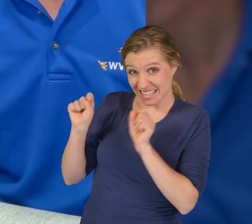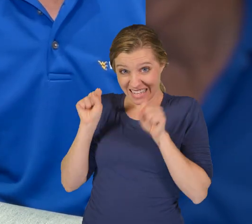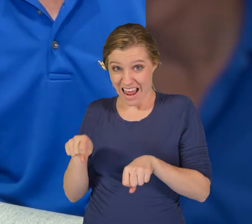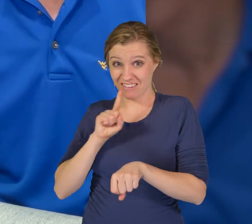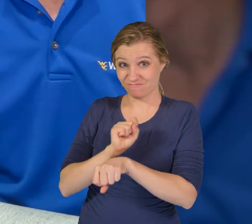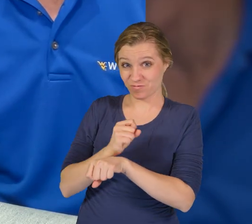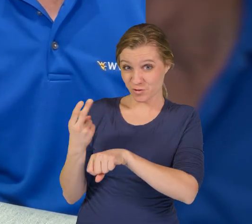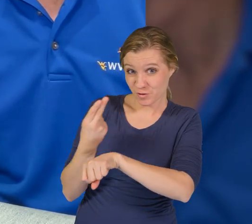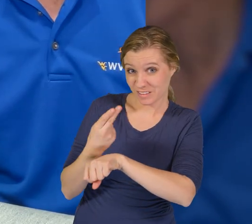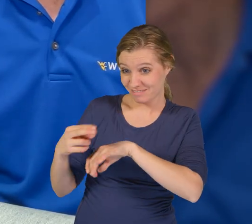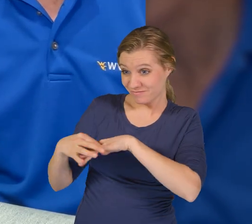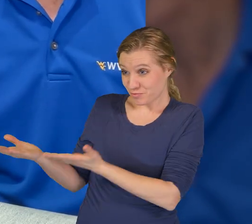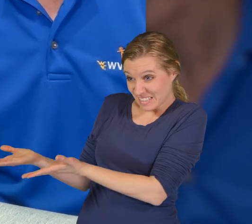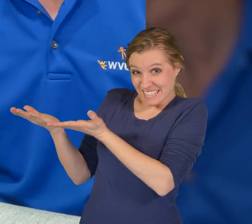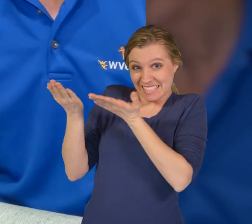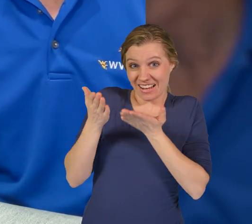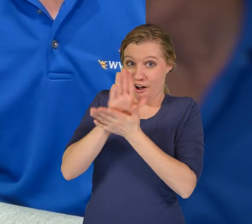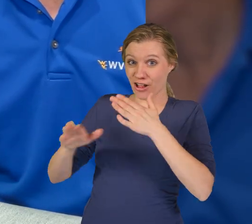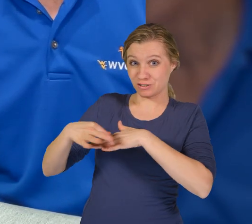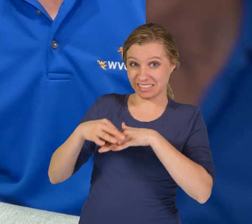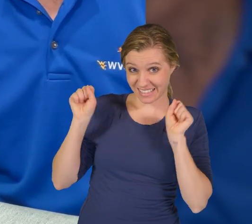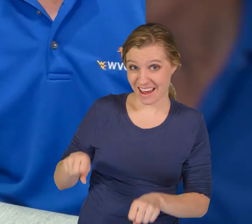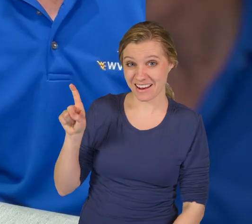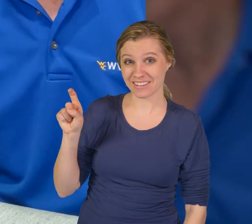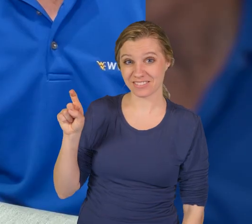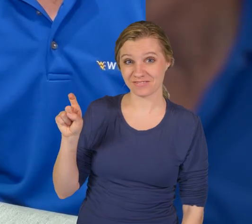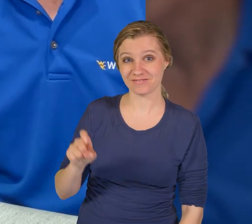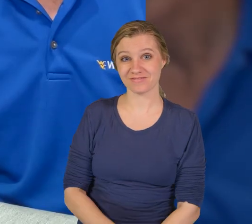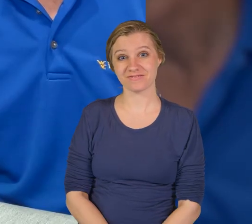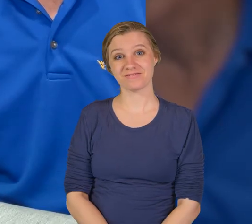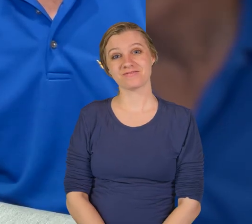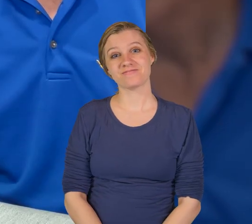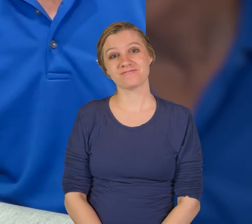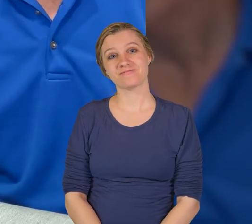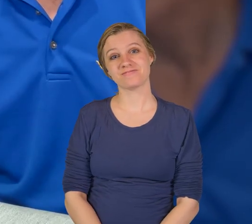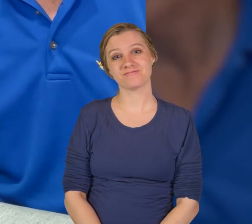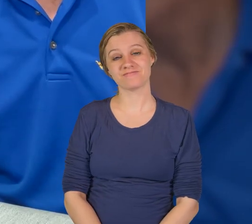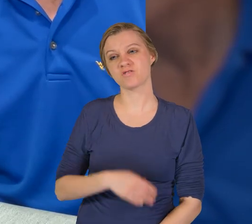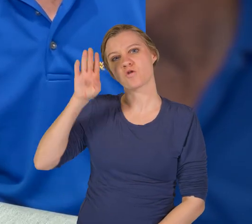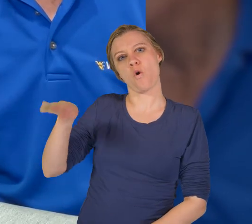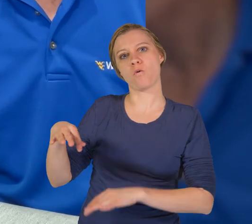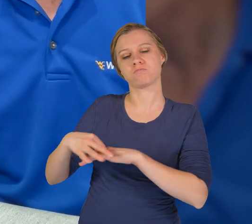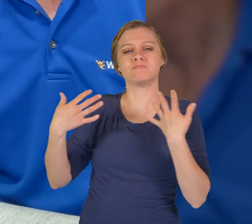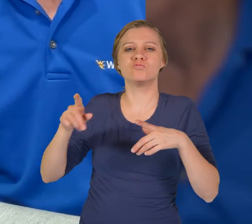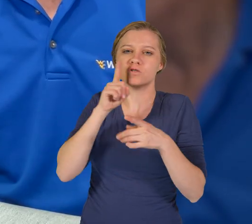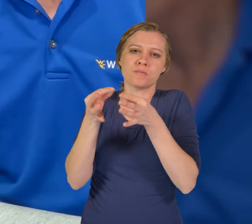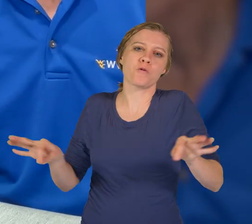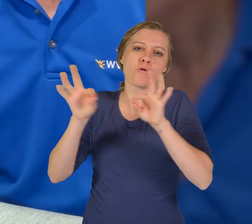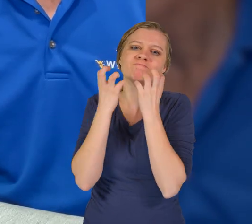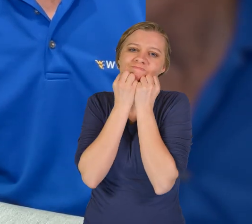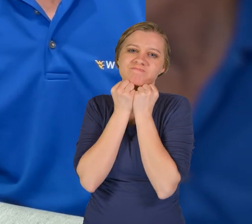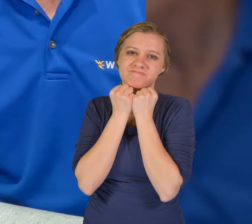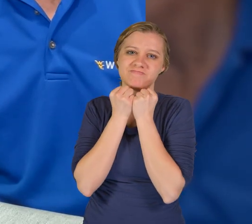just wanted to ask you if it would be okay if I brought your college ring, because I know that